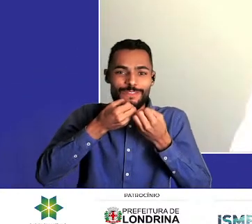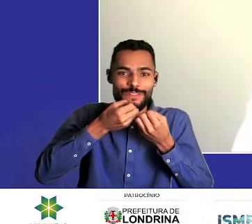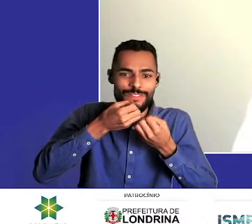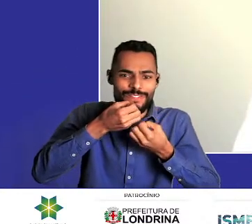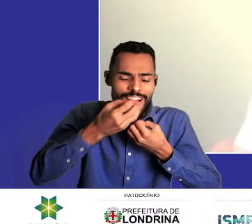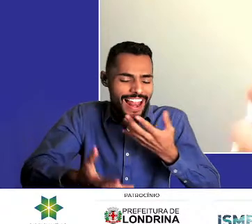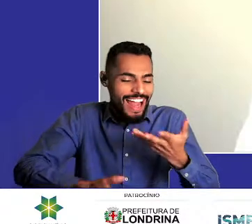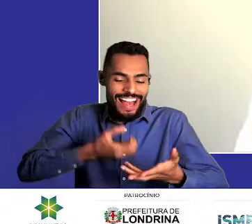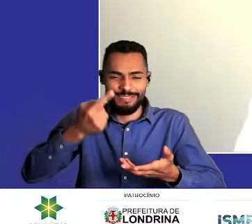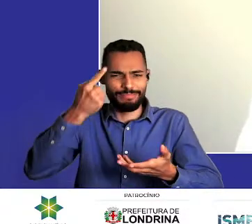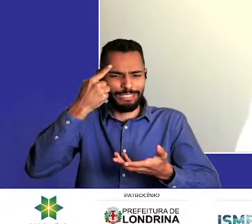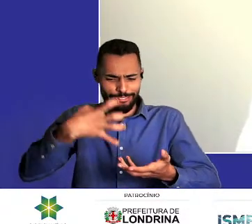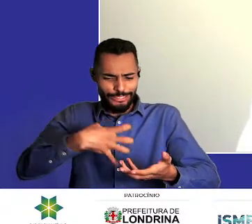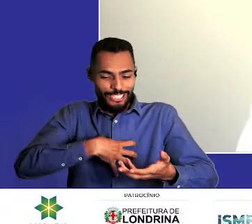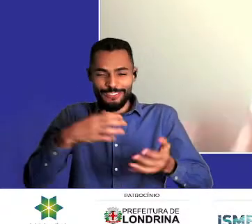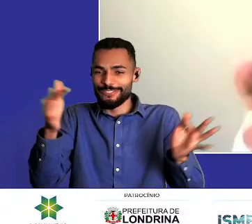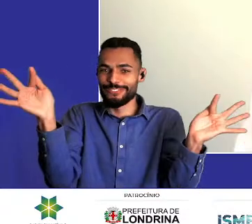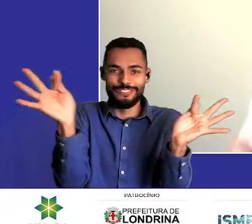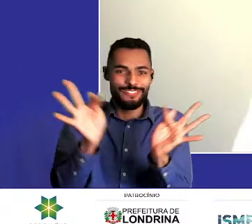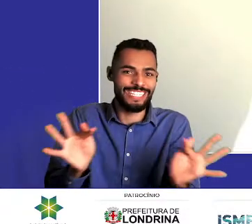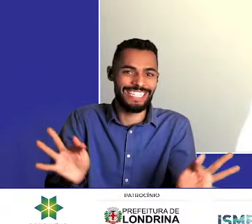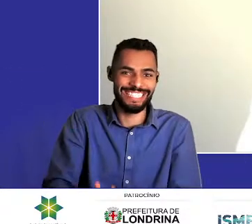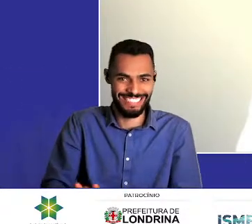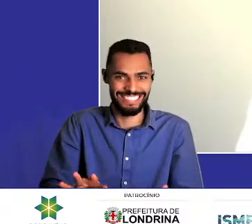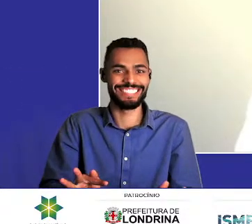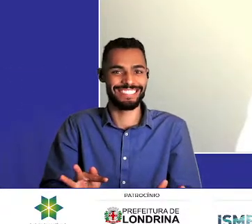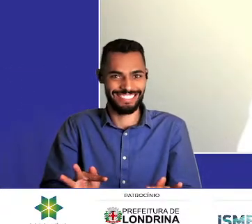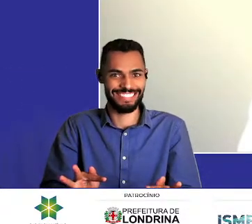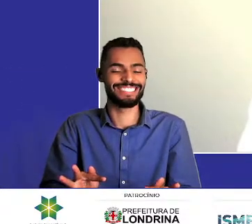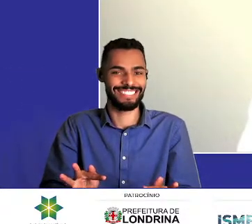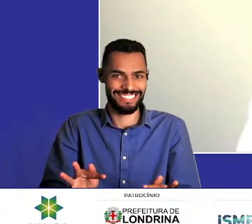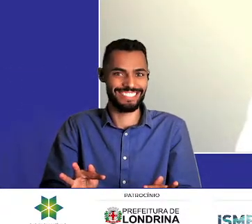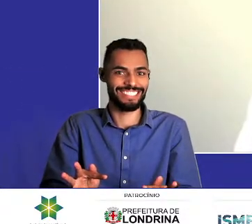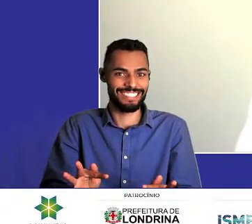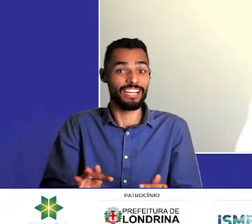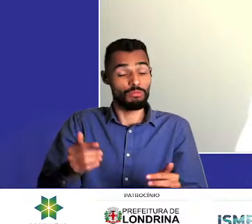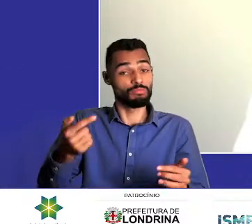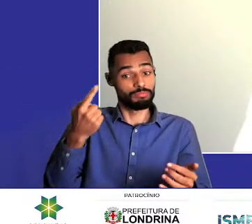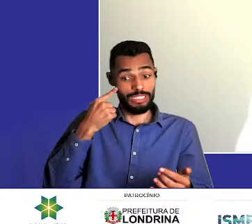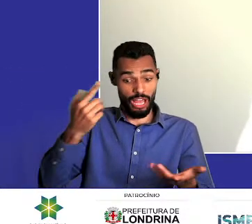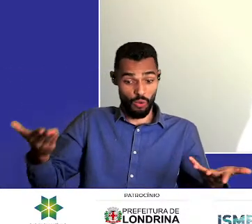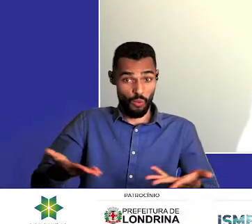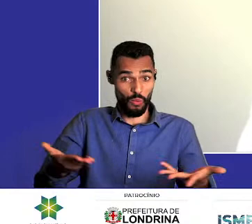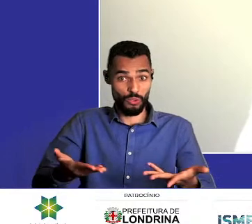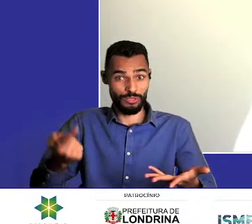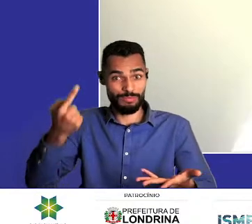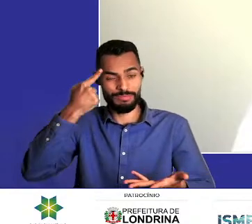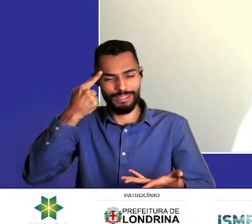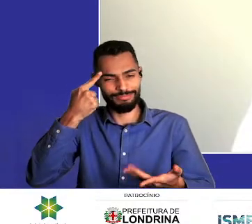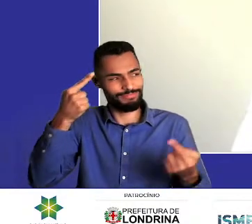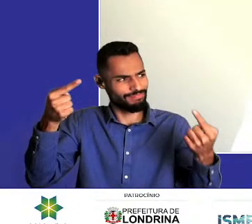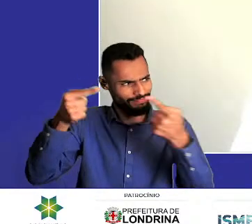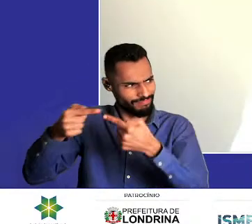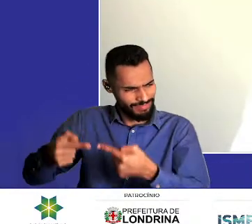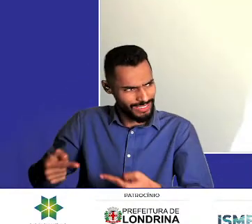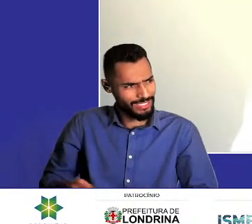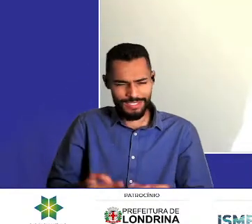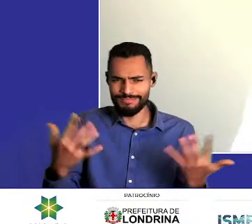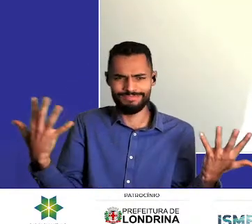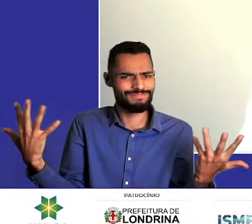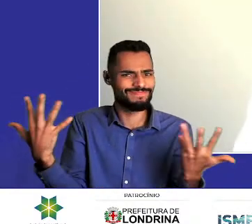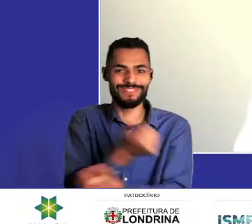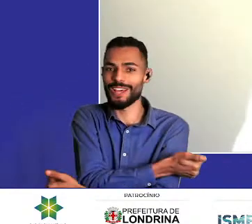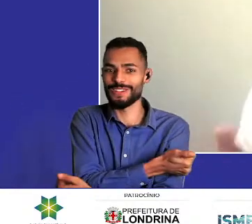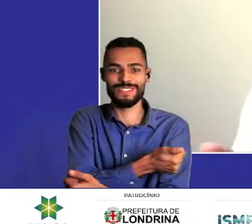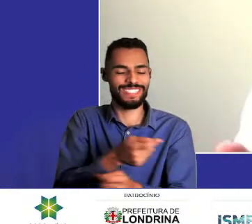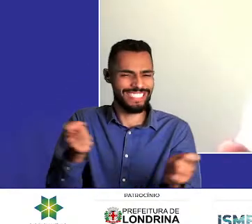this is a culmination of those initial discussions. Can you believe it? I don't want you